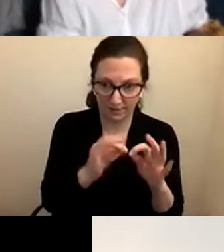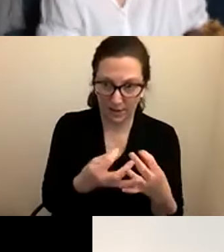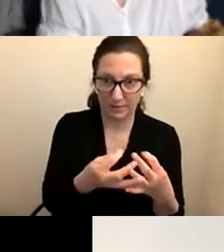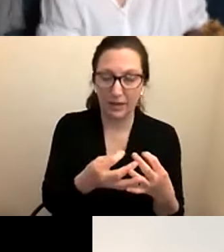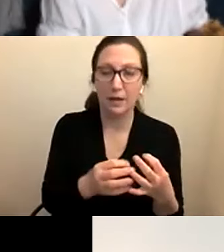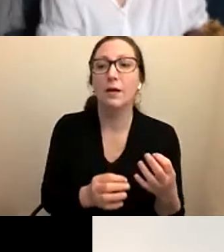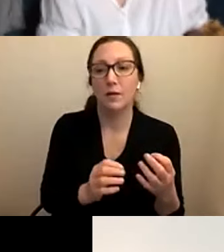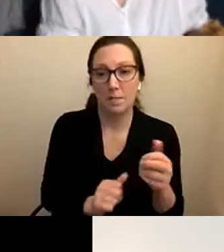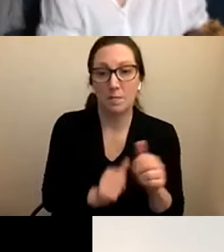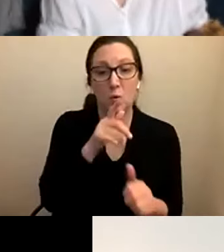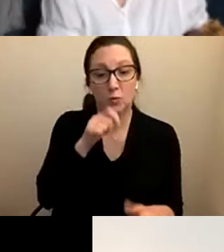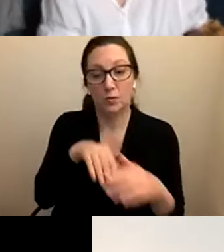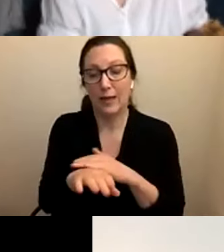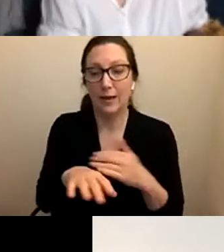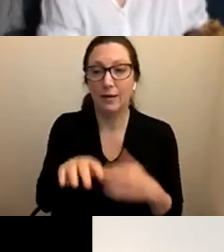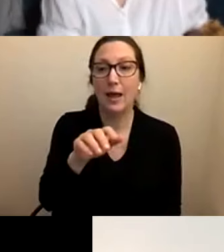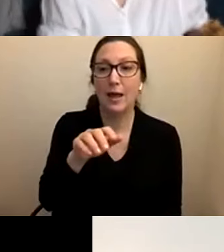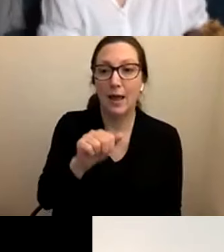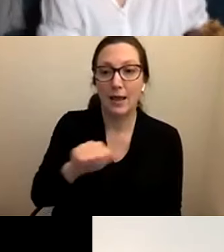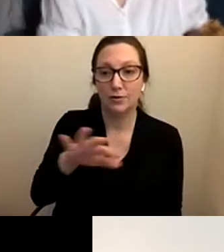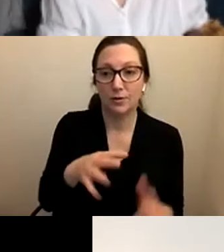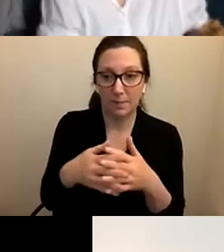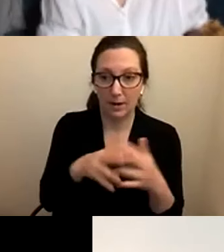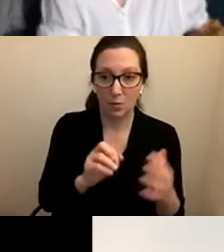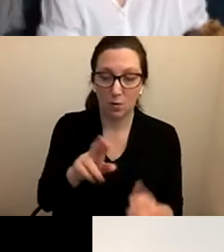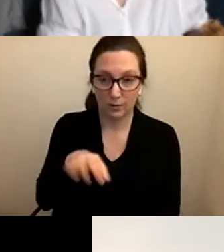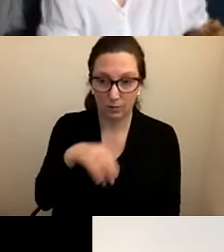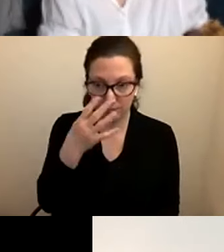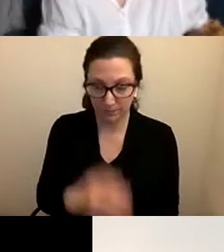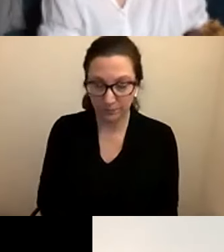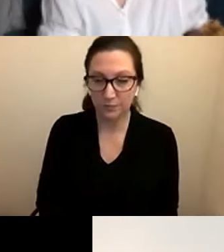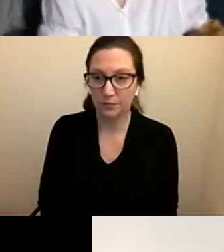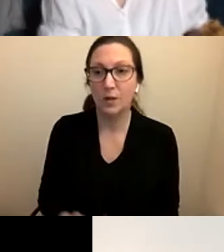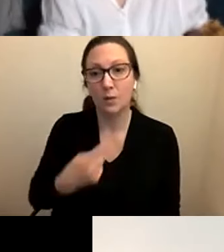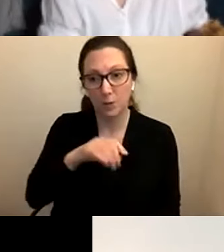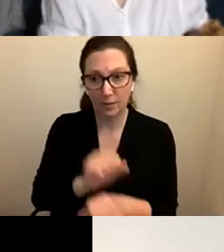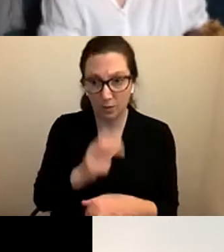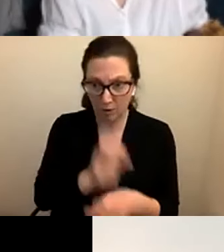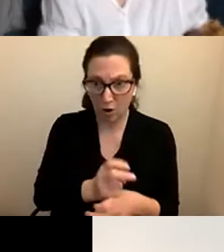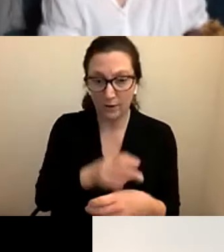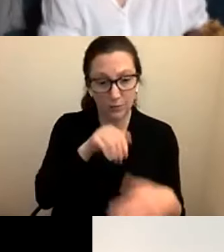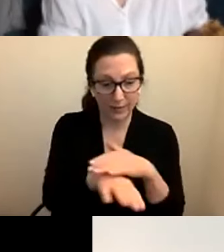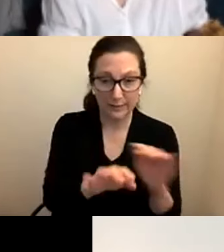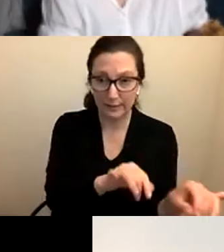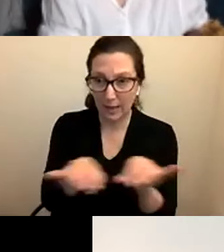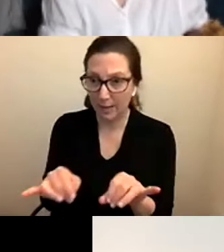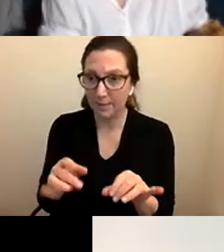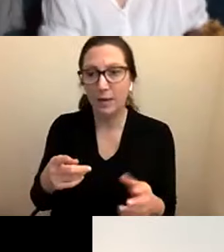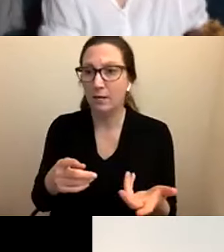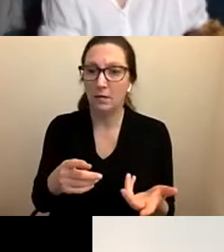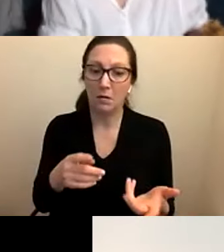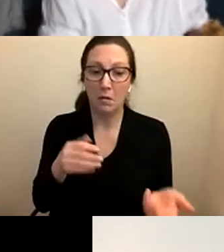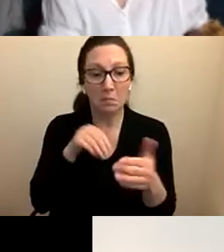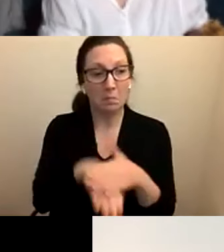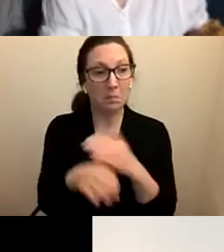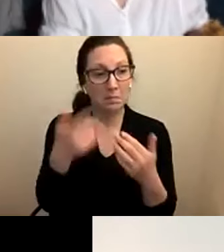either Asian American or Caucasian. Though we work hard to get in too. We are not let in just because of our